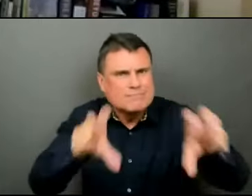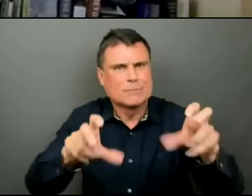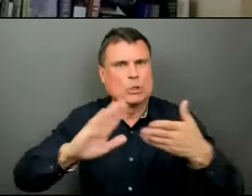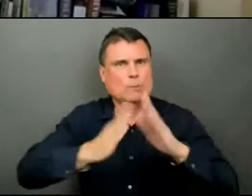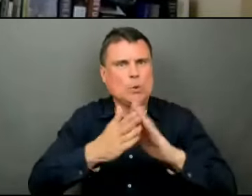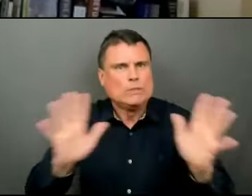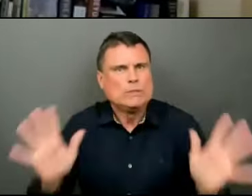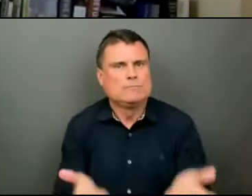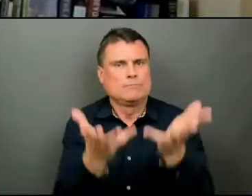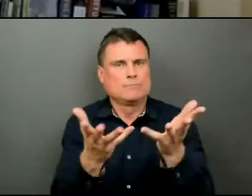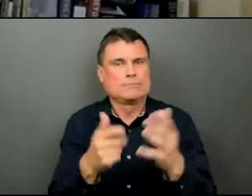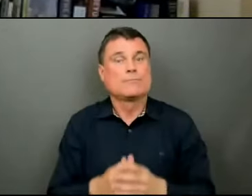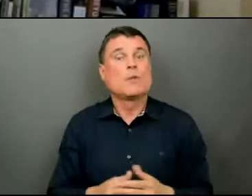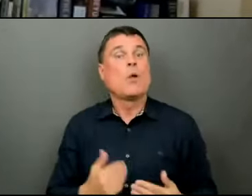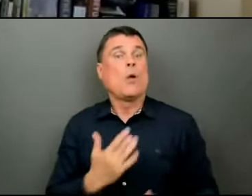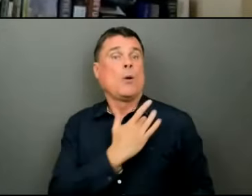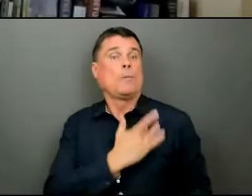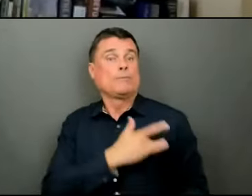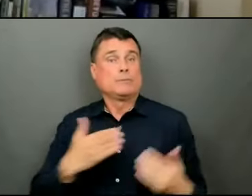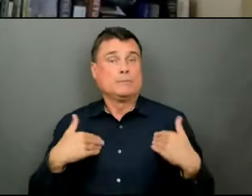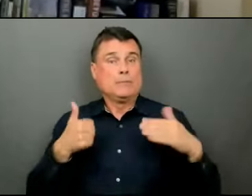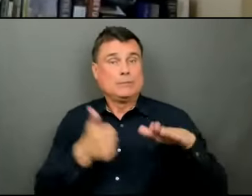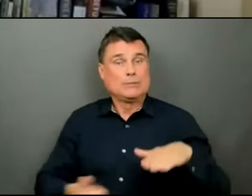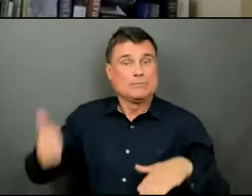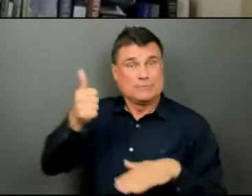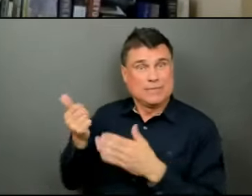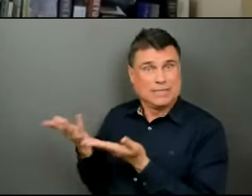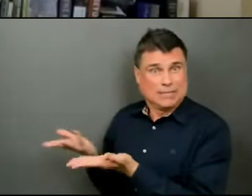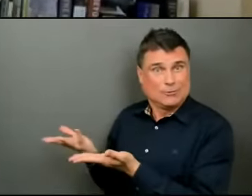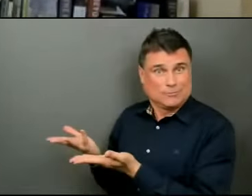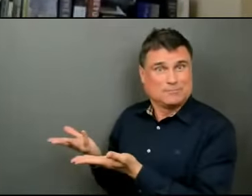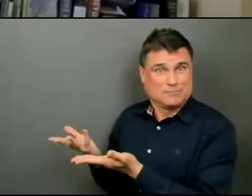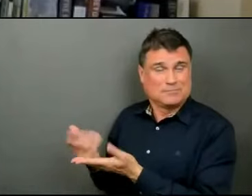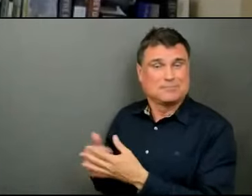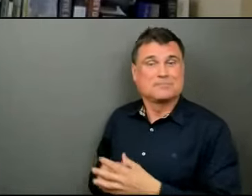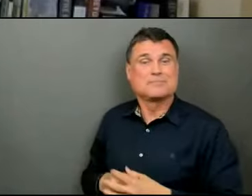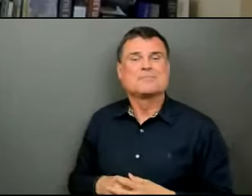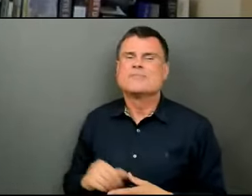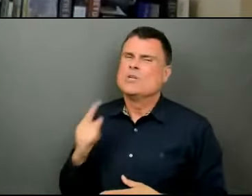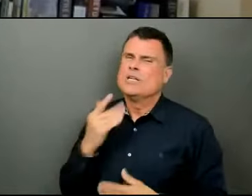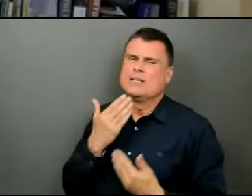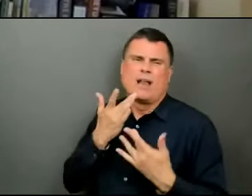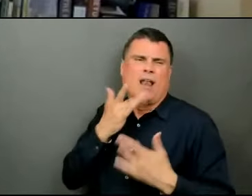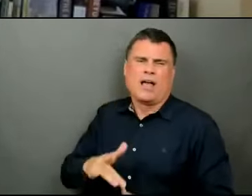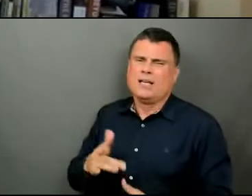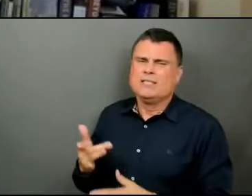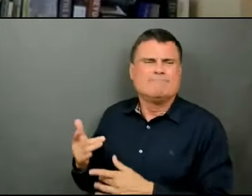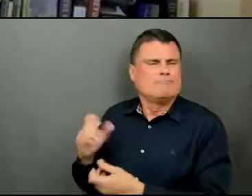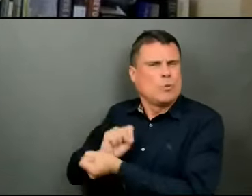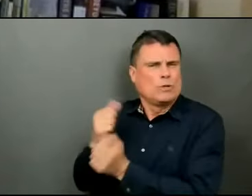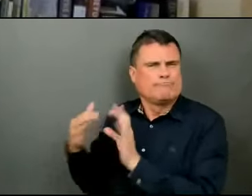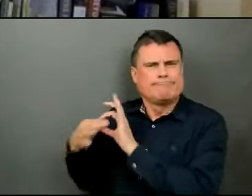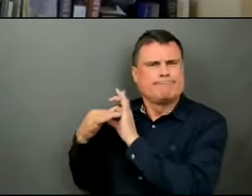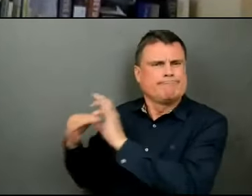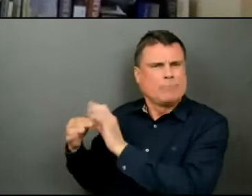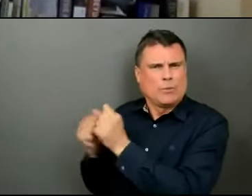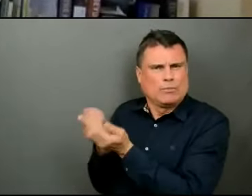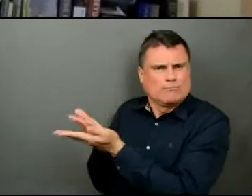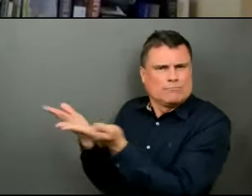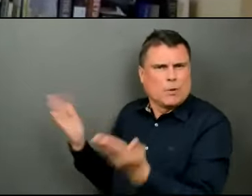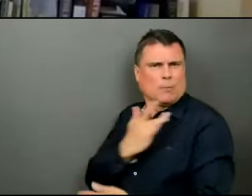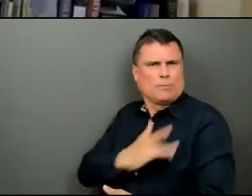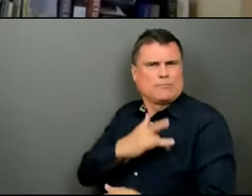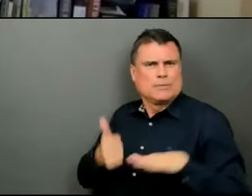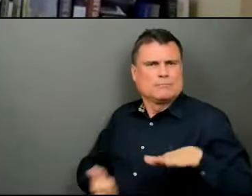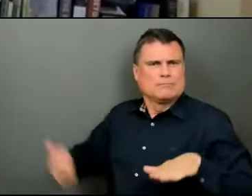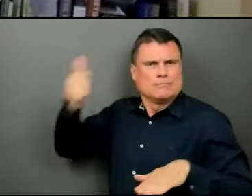Fleming, Heyman, EB, Mark, and Ma, I've had the great pleasure of working with you all on different projects, but this one's going to be hard to